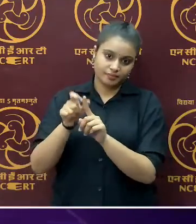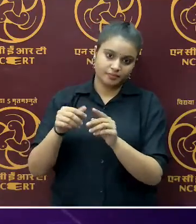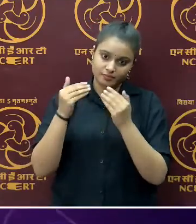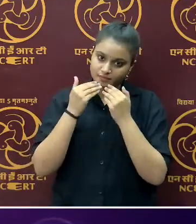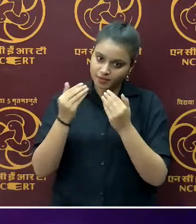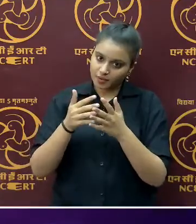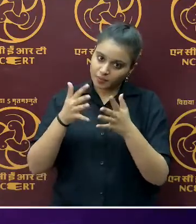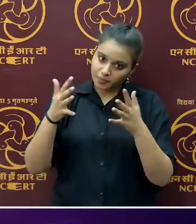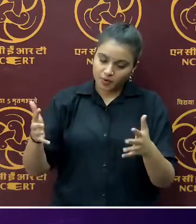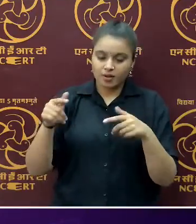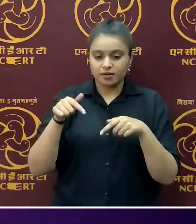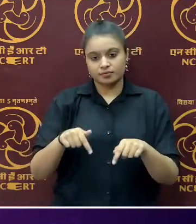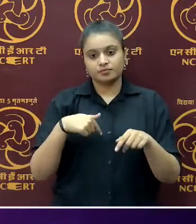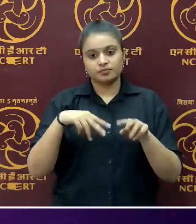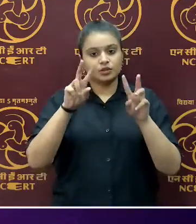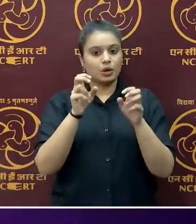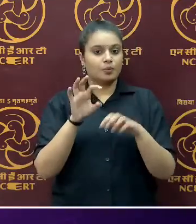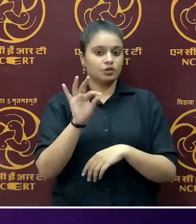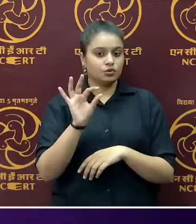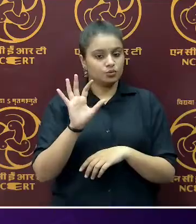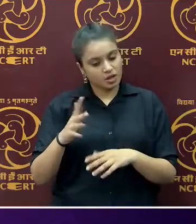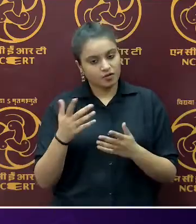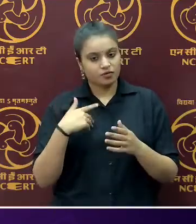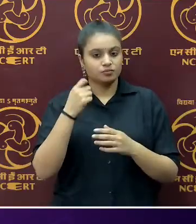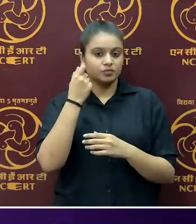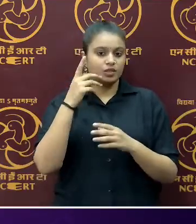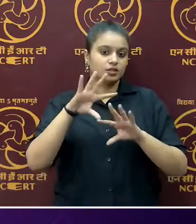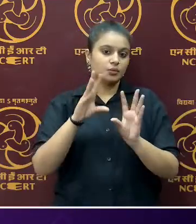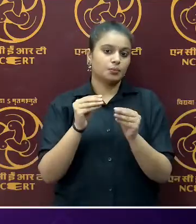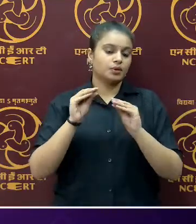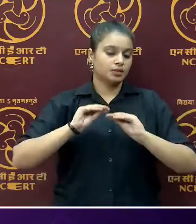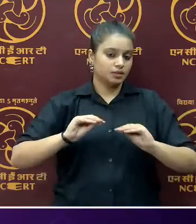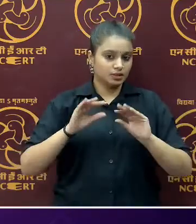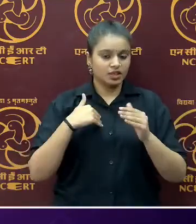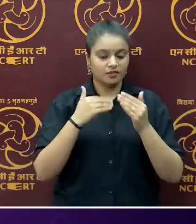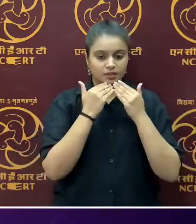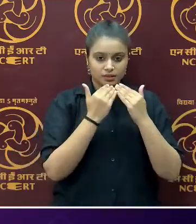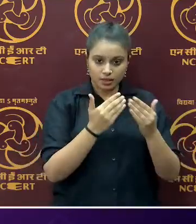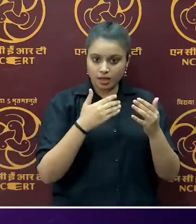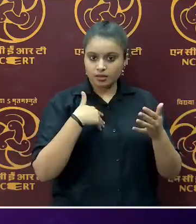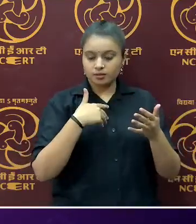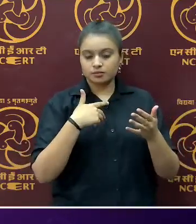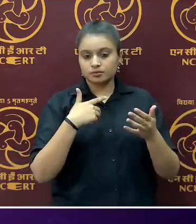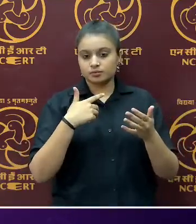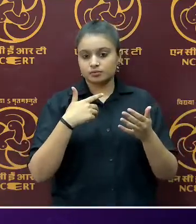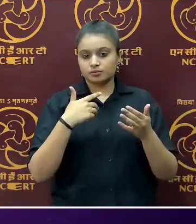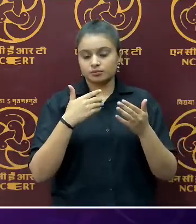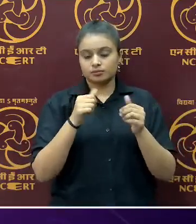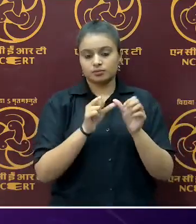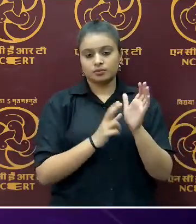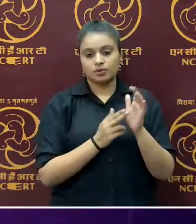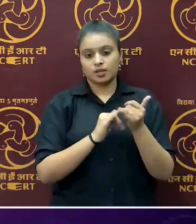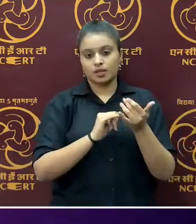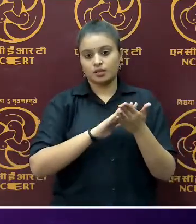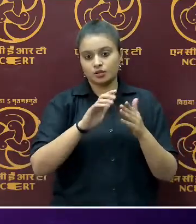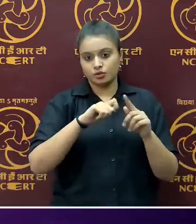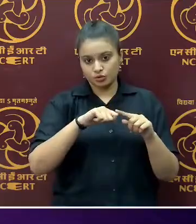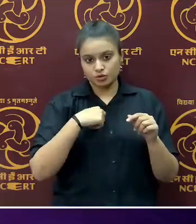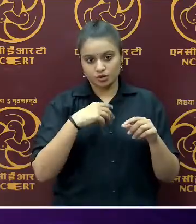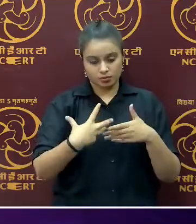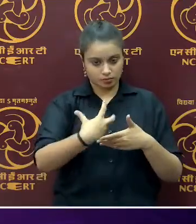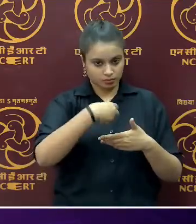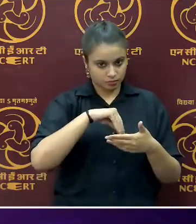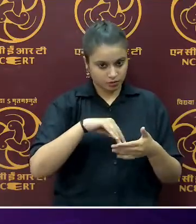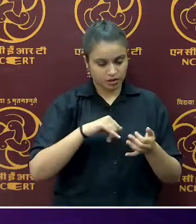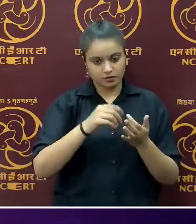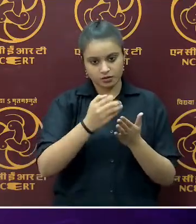ma'am, for taking up this topic and making us understand the same. I would also like to thank Ms. Anushka for her contribution to